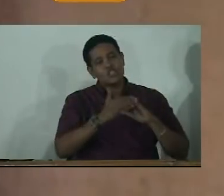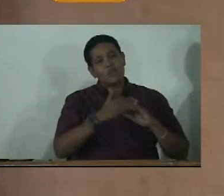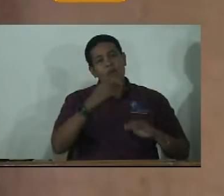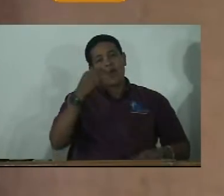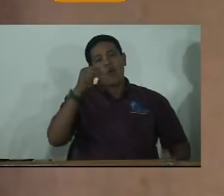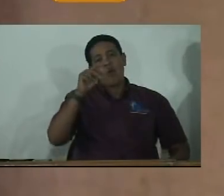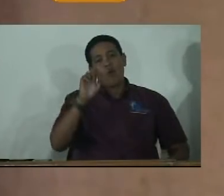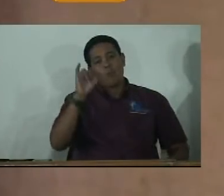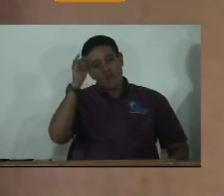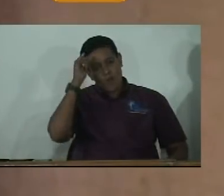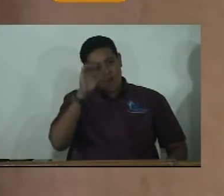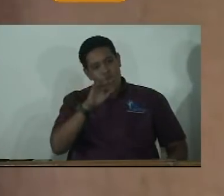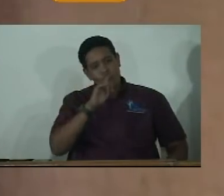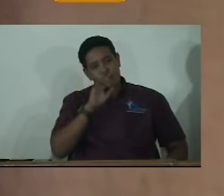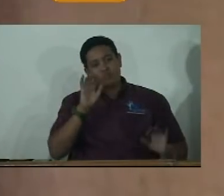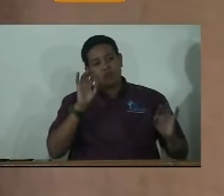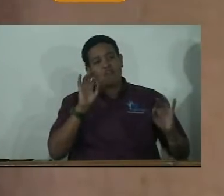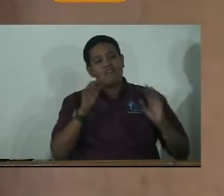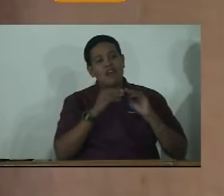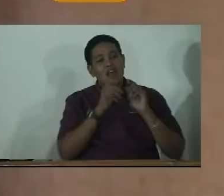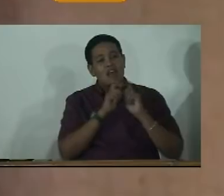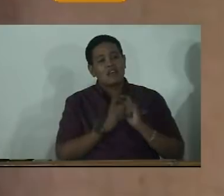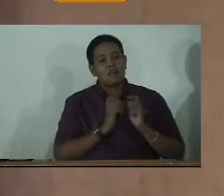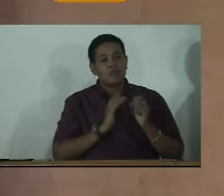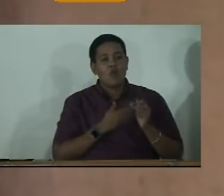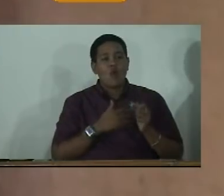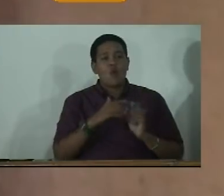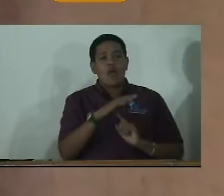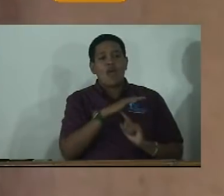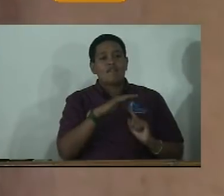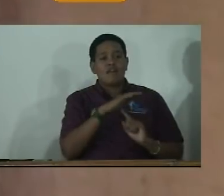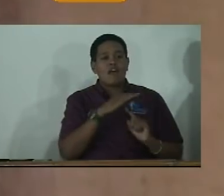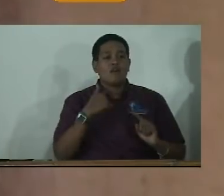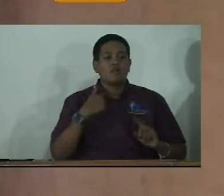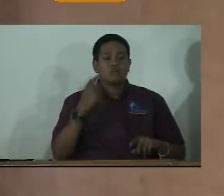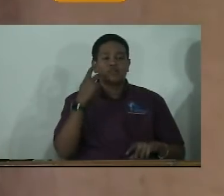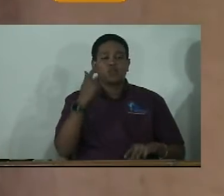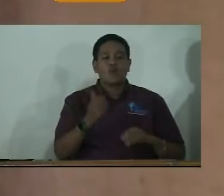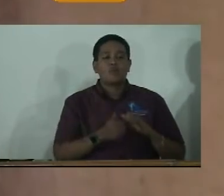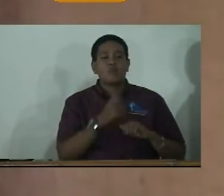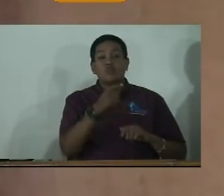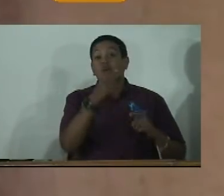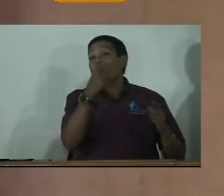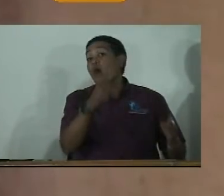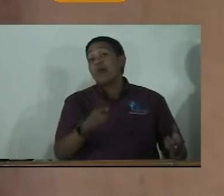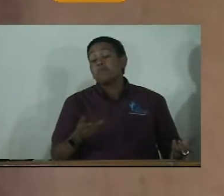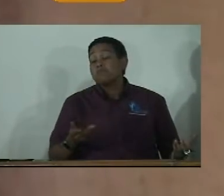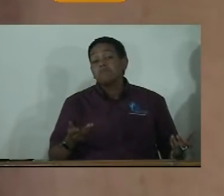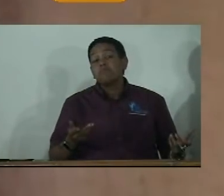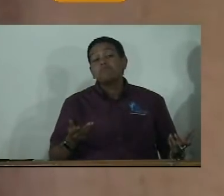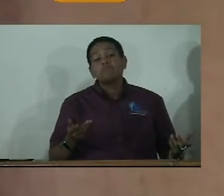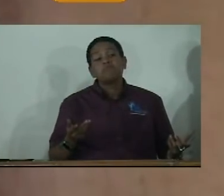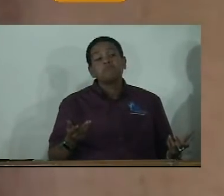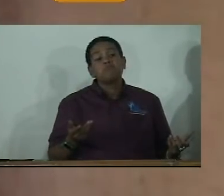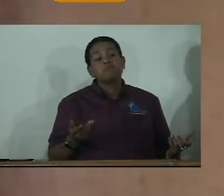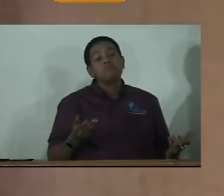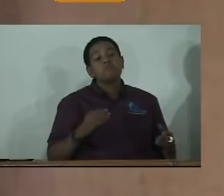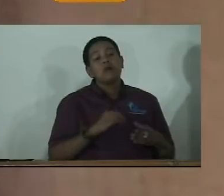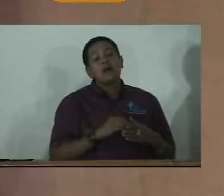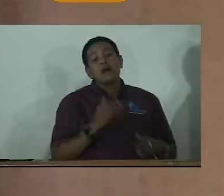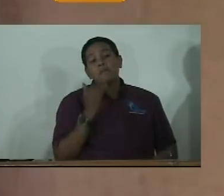which was perfectly adapted to our environment. And we saw most of that ended up in